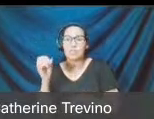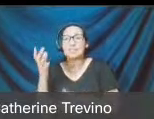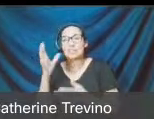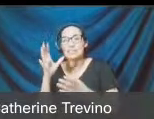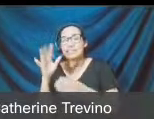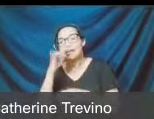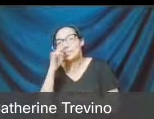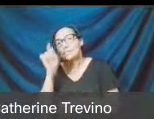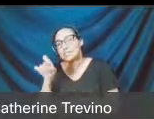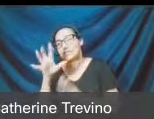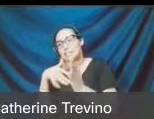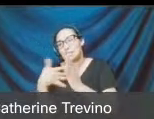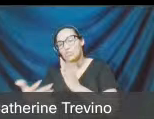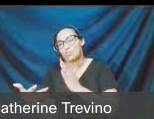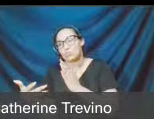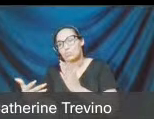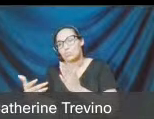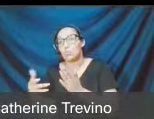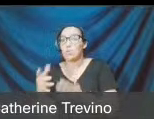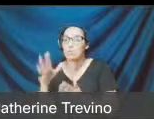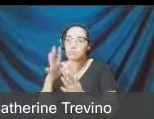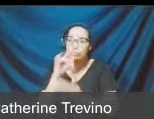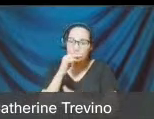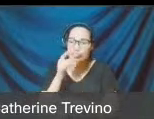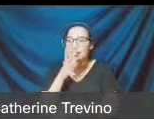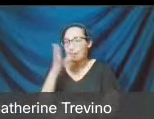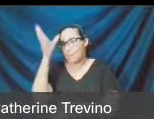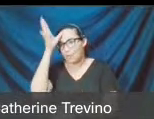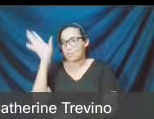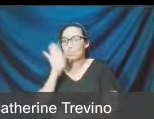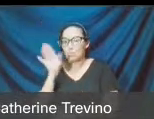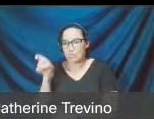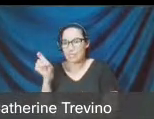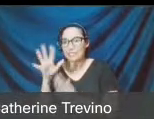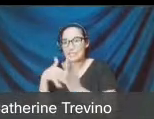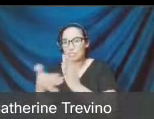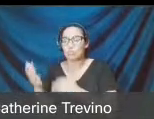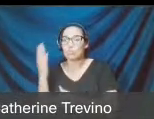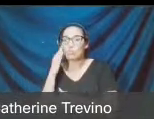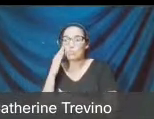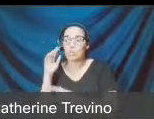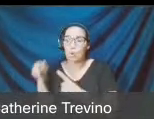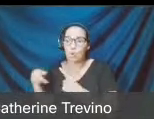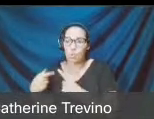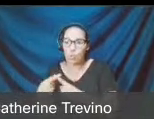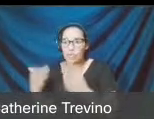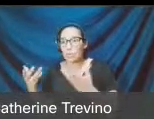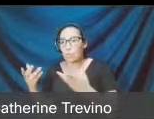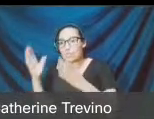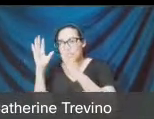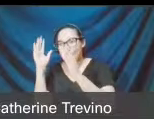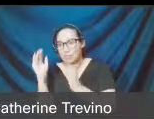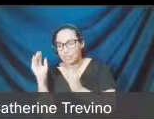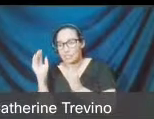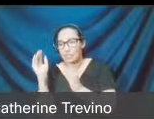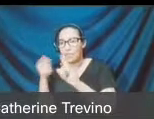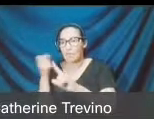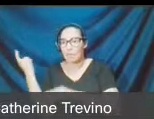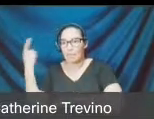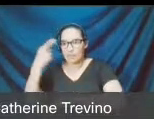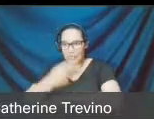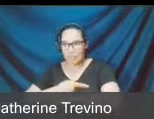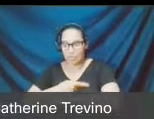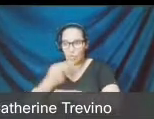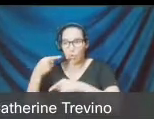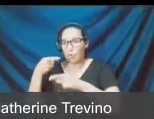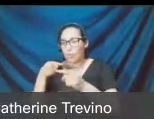get, kids and parents especially are gonna need schedules to know when and what is expected throughout the week.